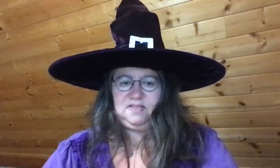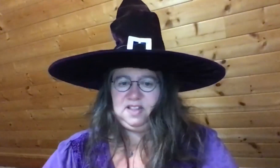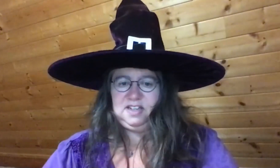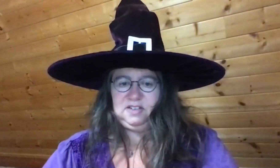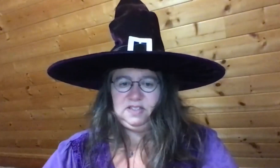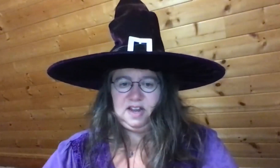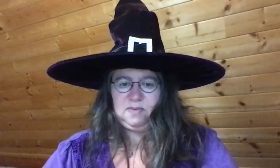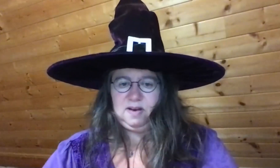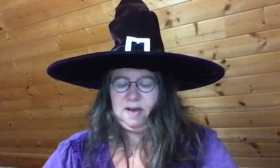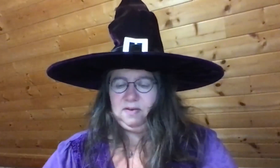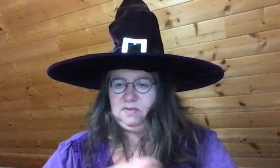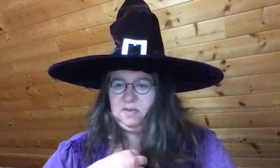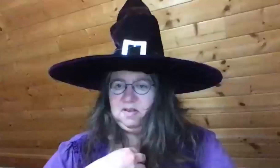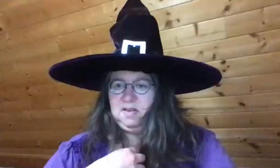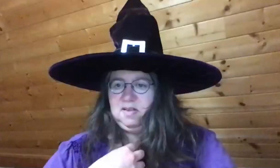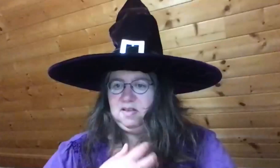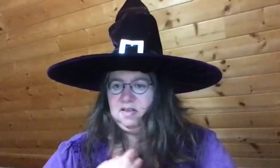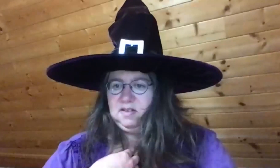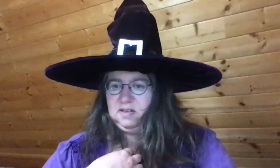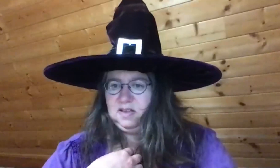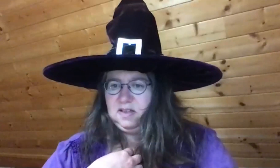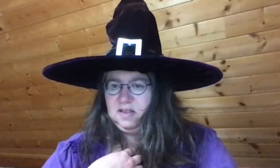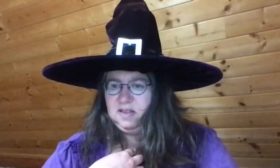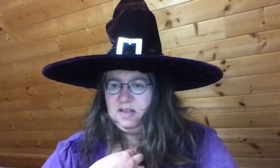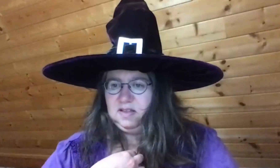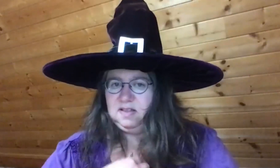Yeah, does it feel any different to anyone about,